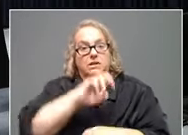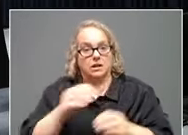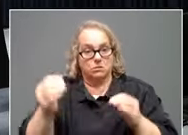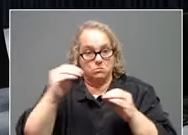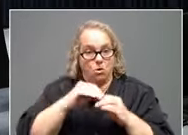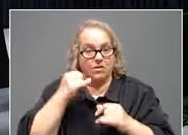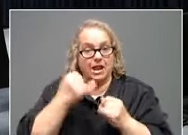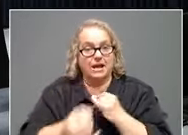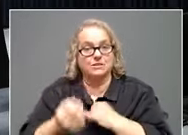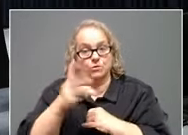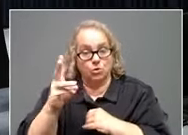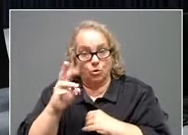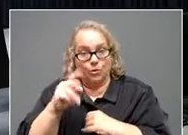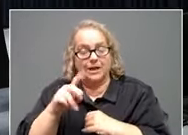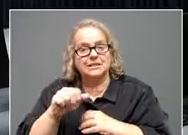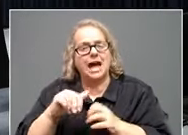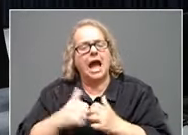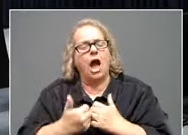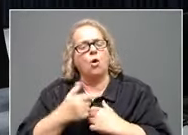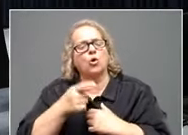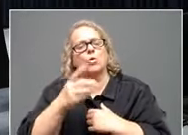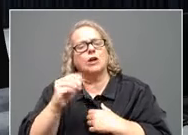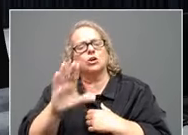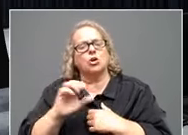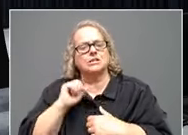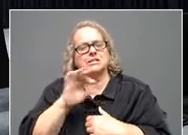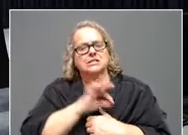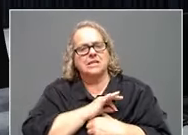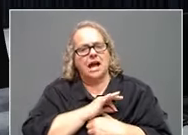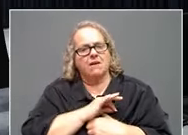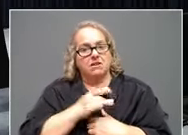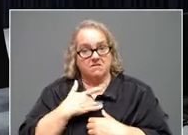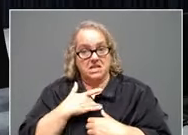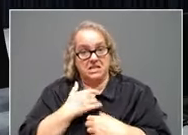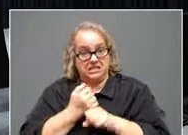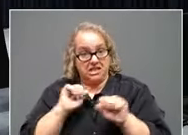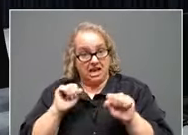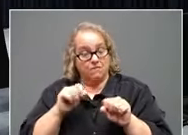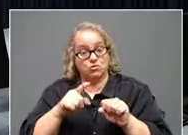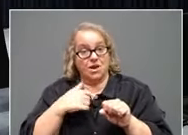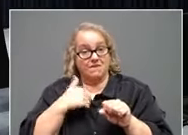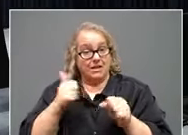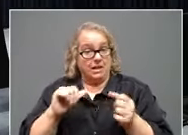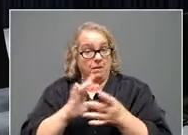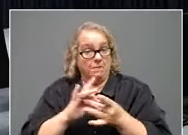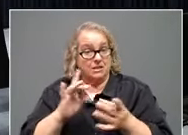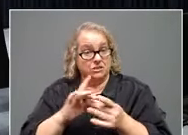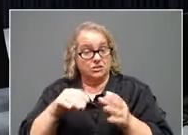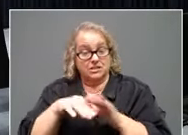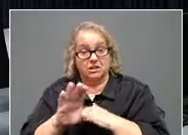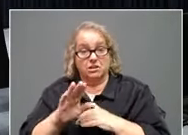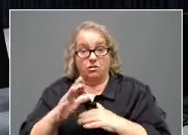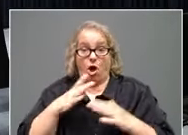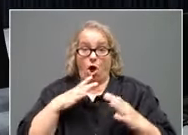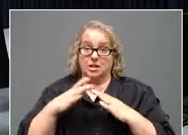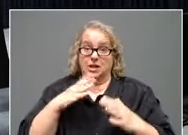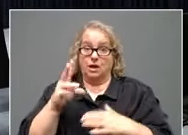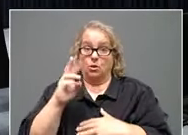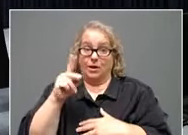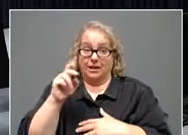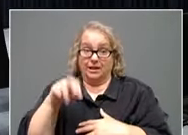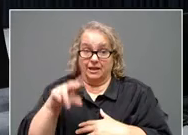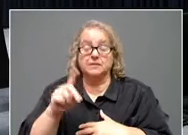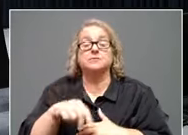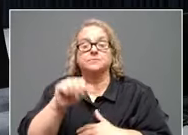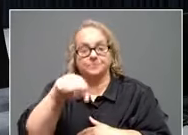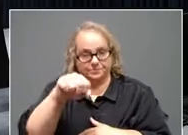weeks. How have you and your staff personally felt safety-wise, and do you have any messages going into the holiday weekend? So I have been traveling the